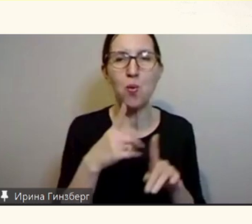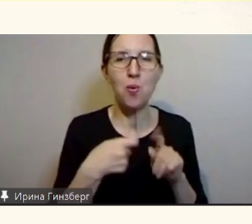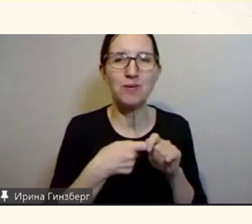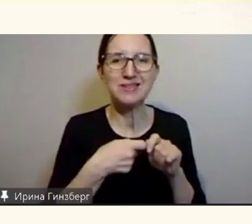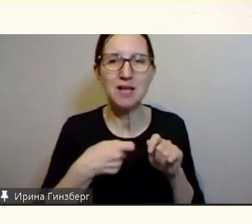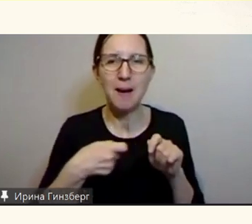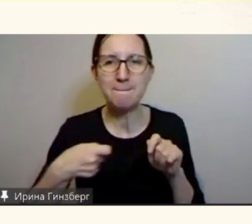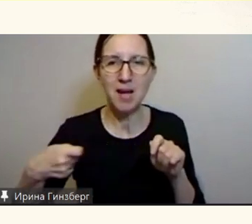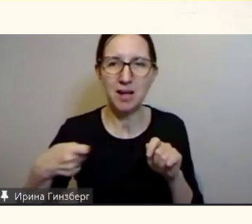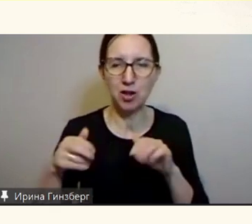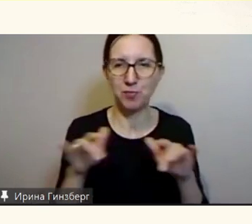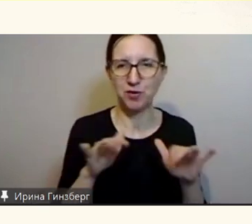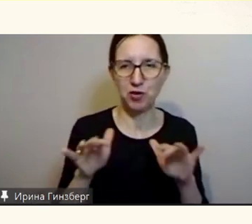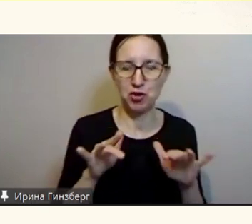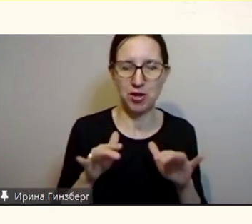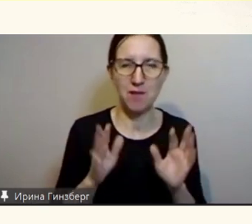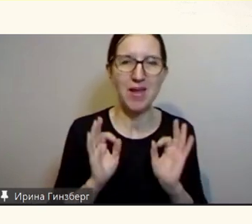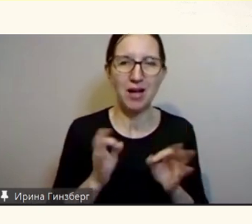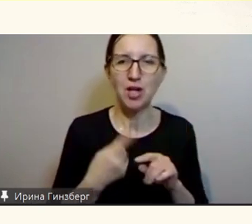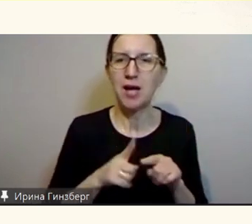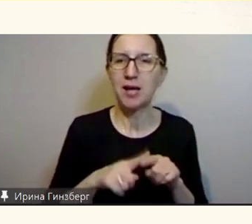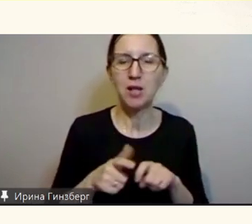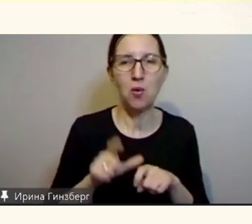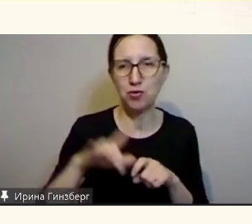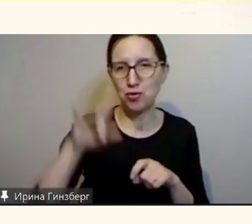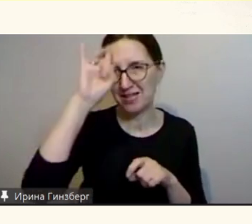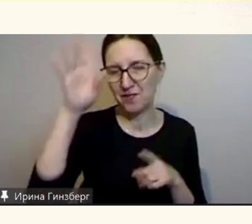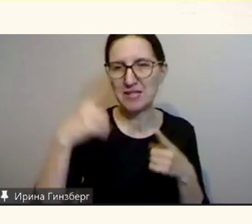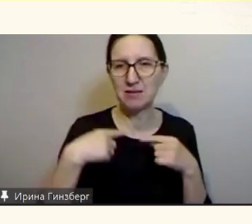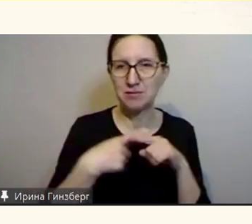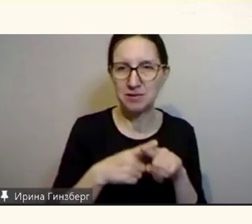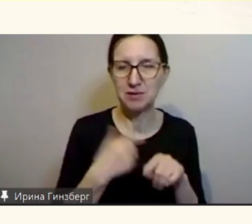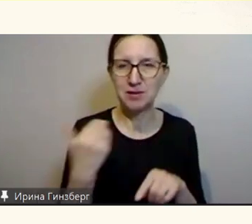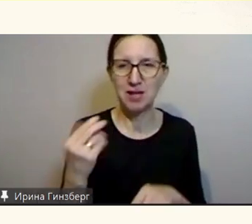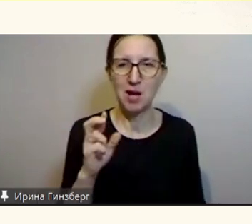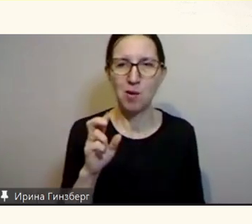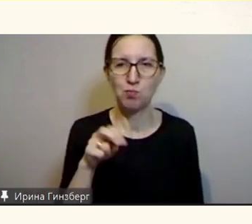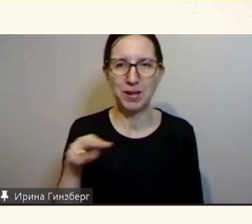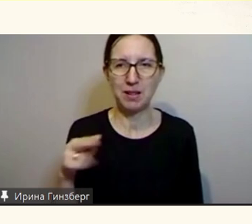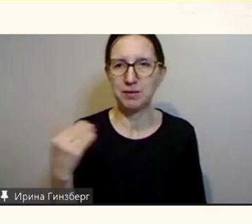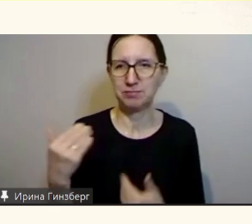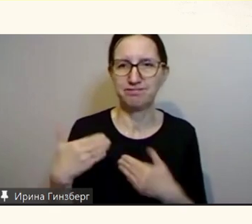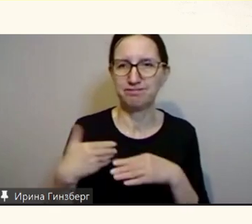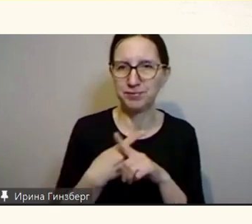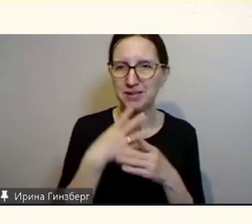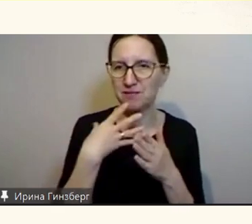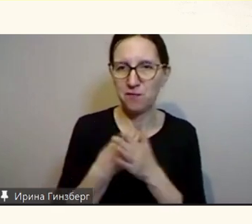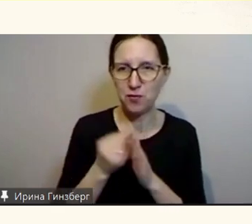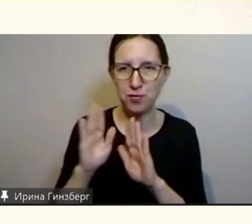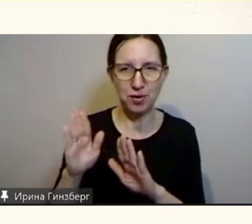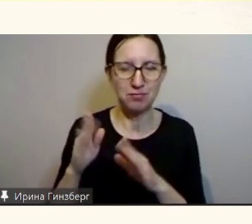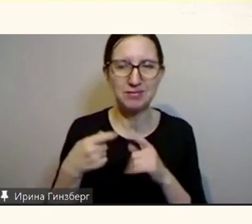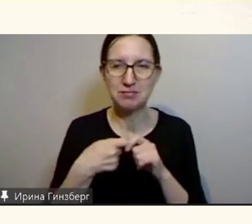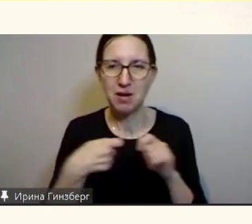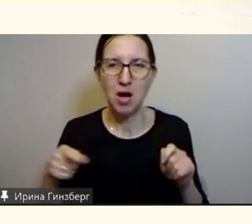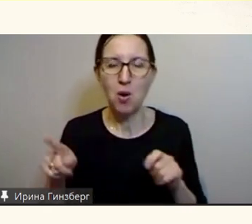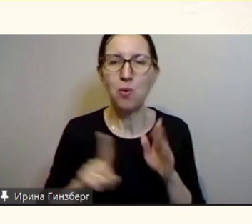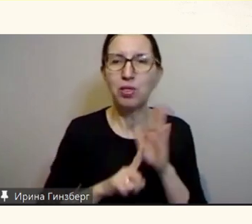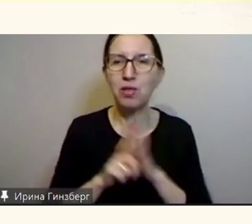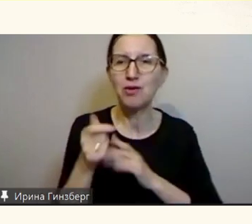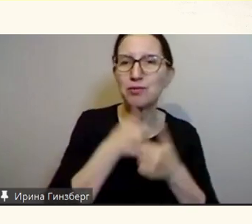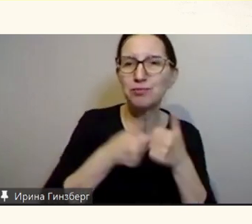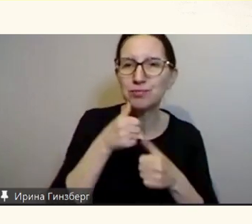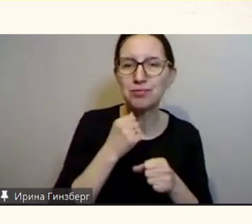well-known technique of Bill's, of course. But he began to experiment with it a long time ago. In